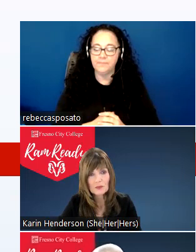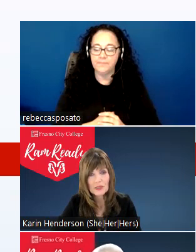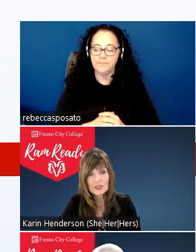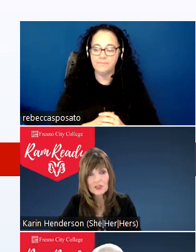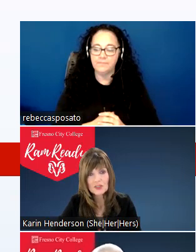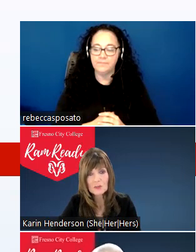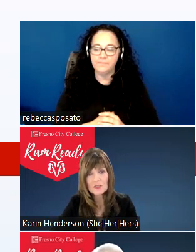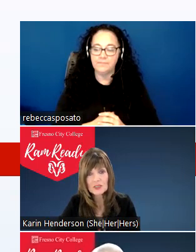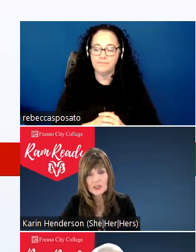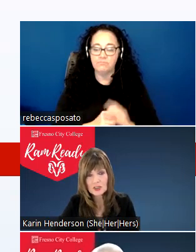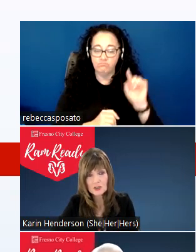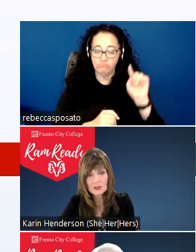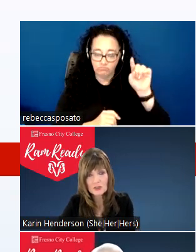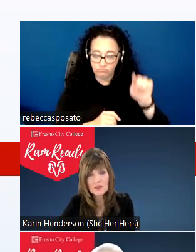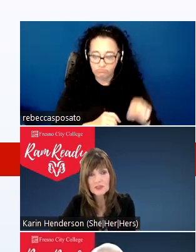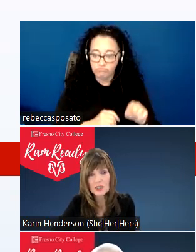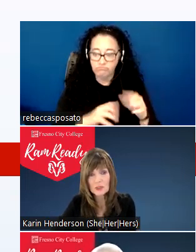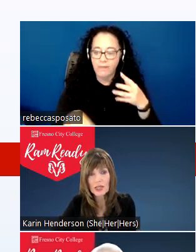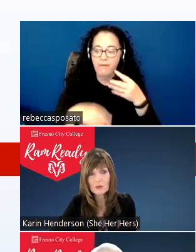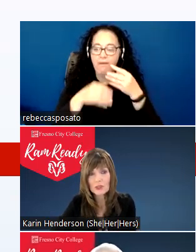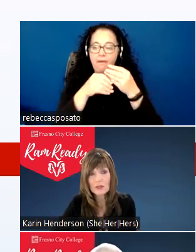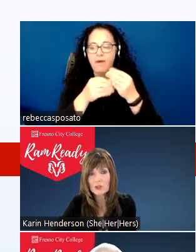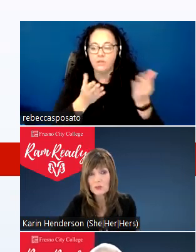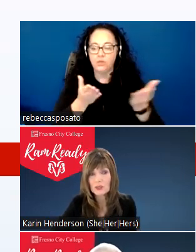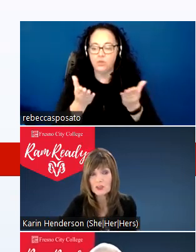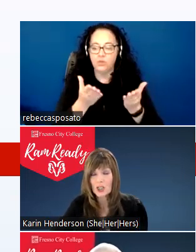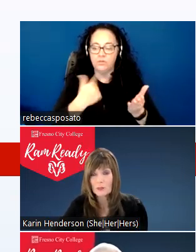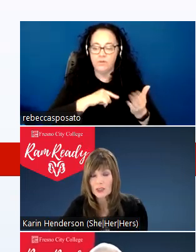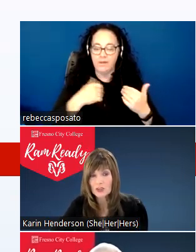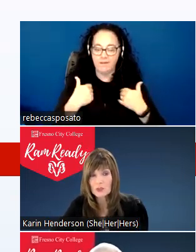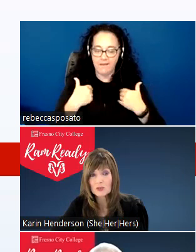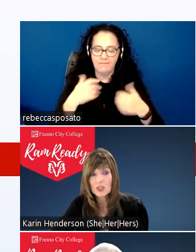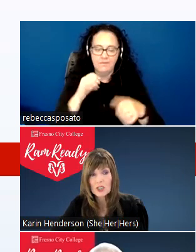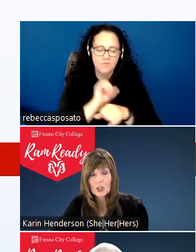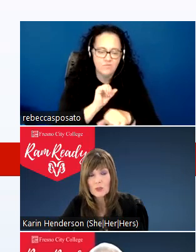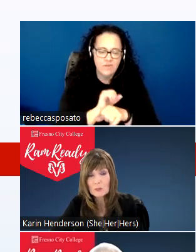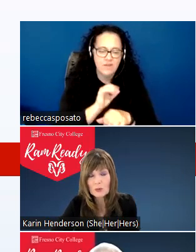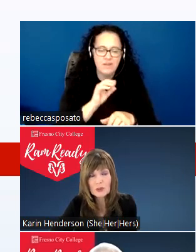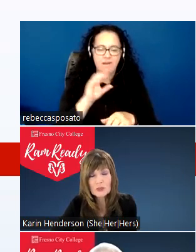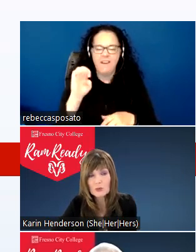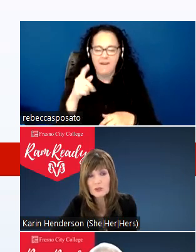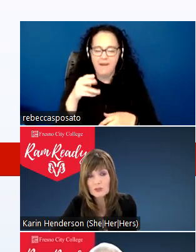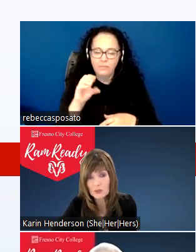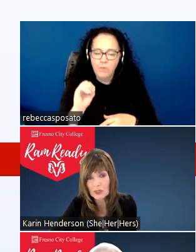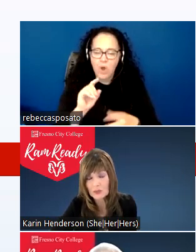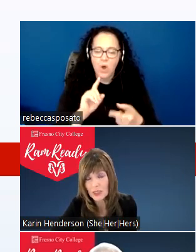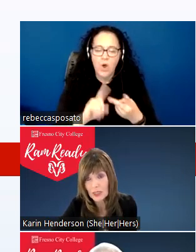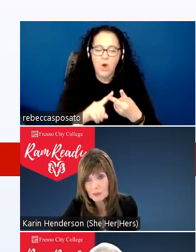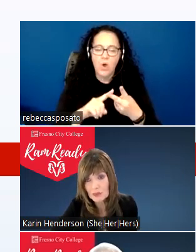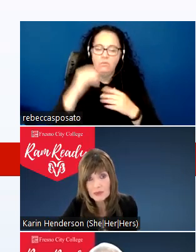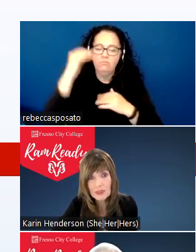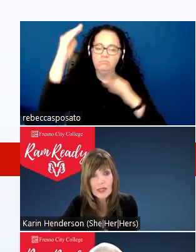So these are some of the additional services that we have. We have career and job expos. We have bulletin boards throughout